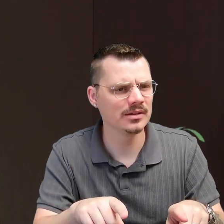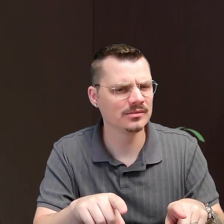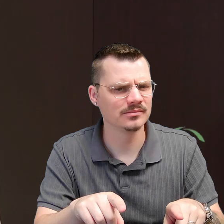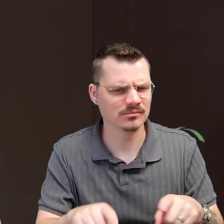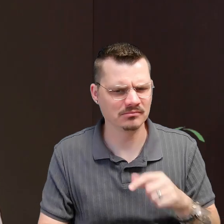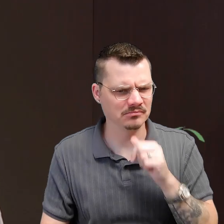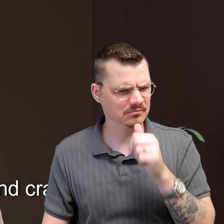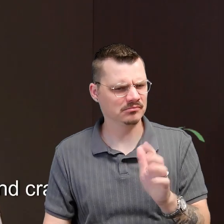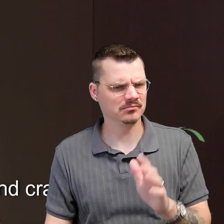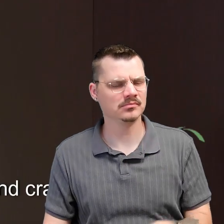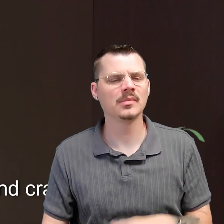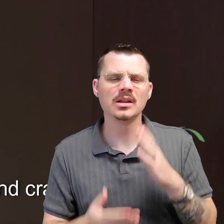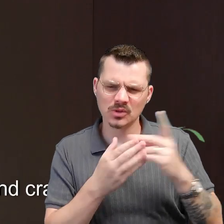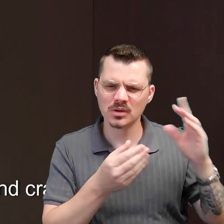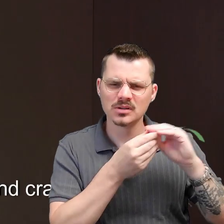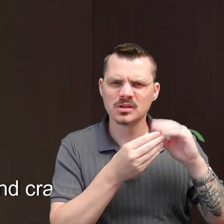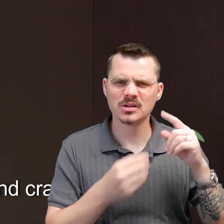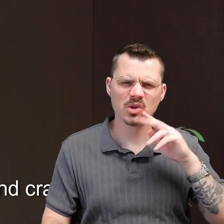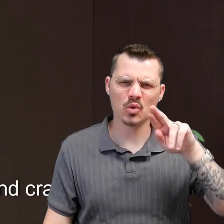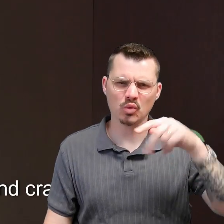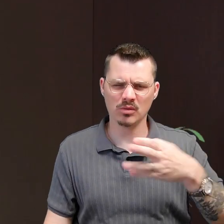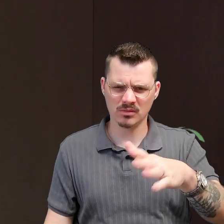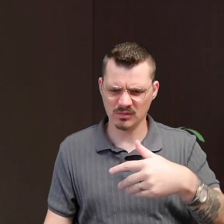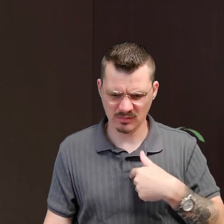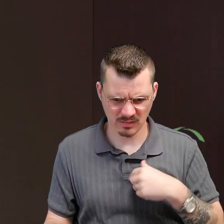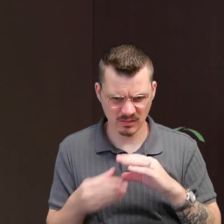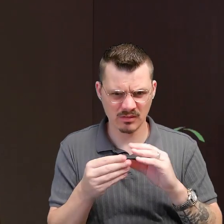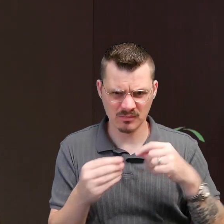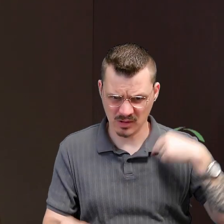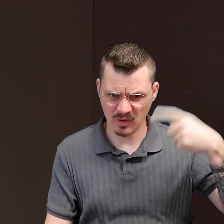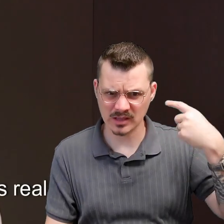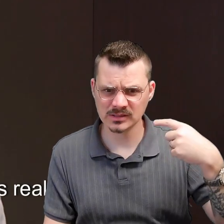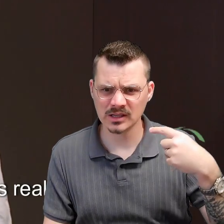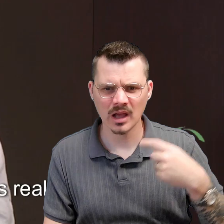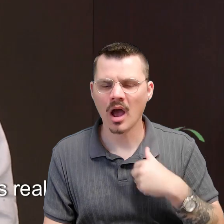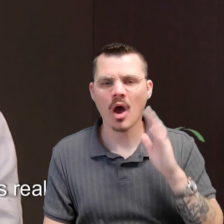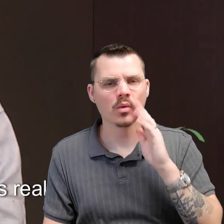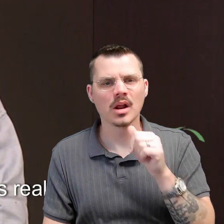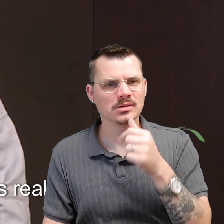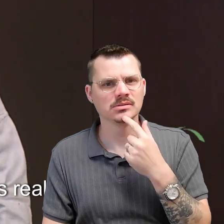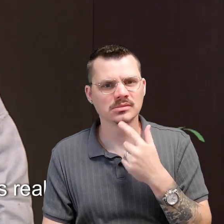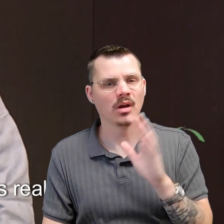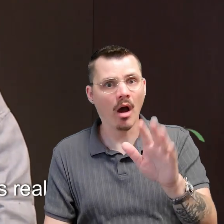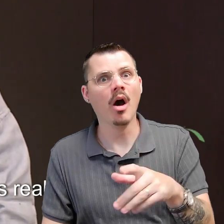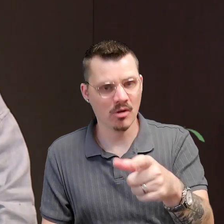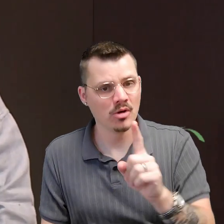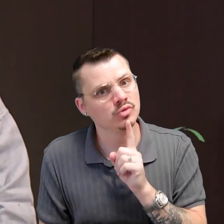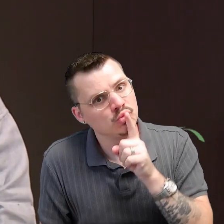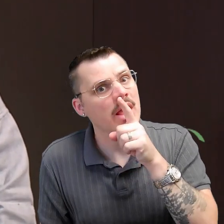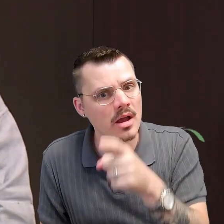And when somebody says, Ruth, does this sound crazy? I'm not going to say, oh no, that sounds